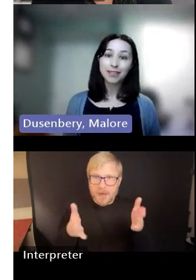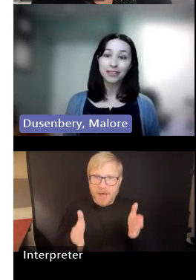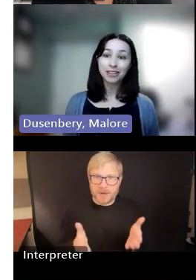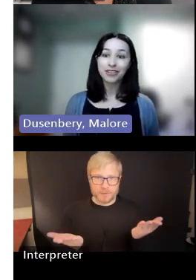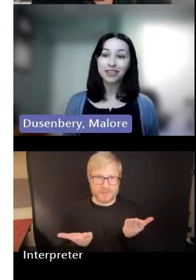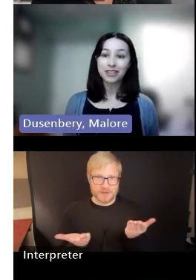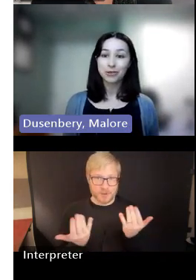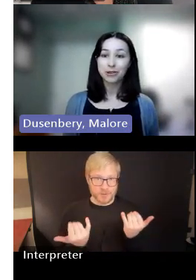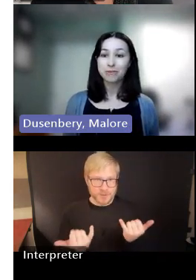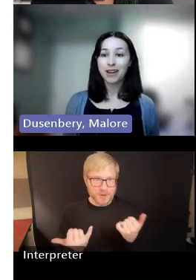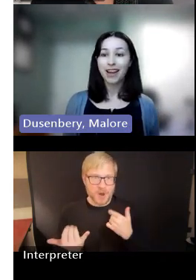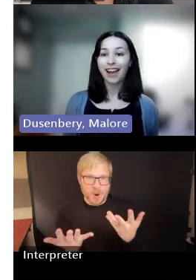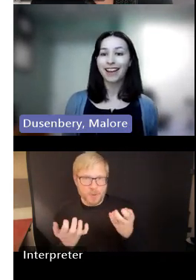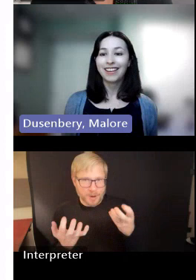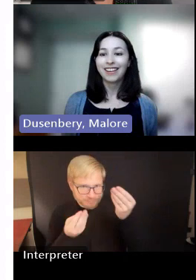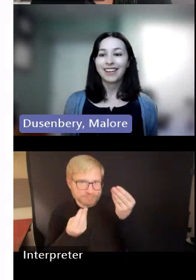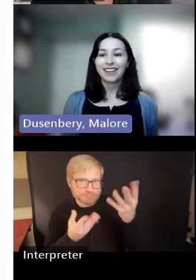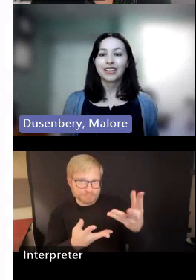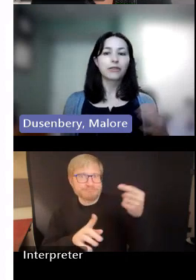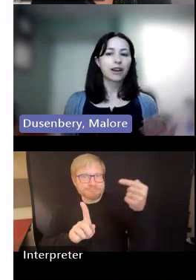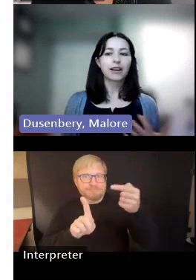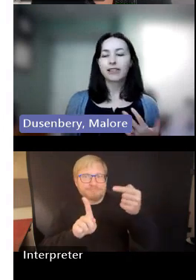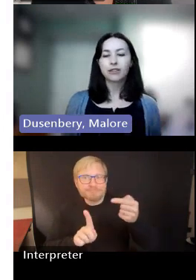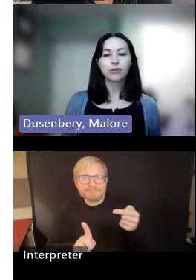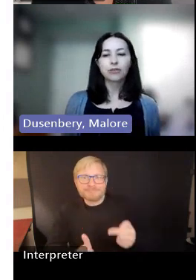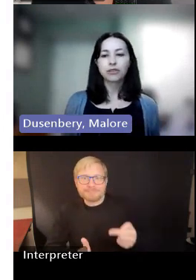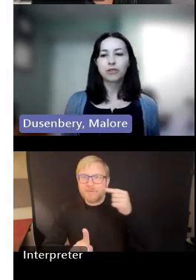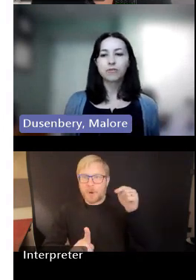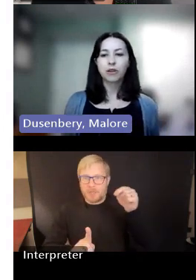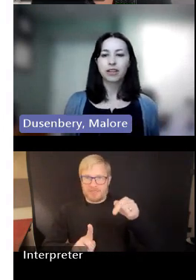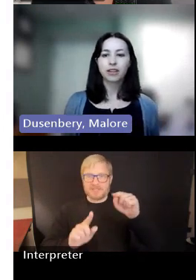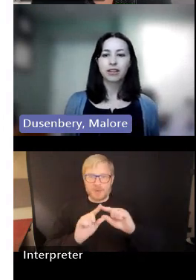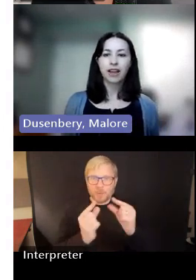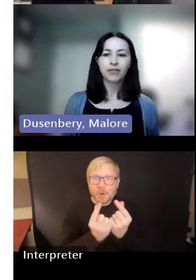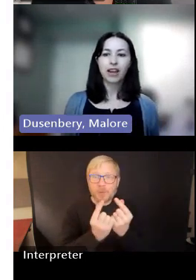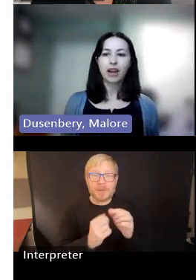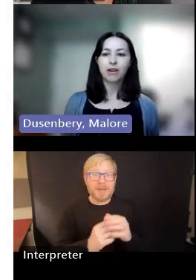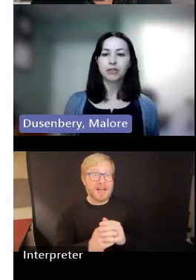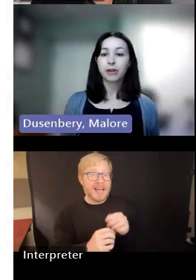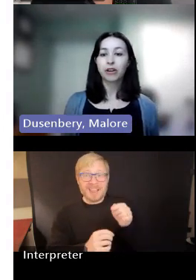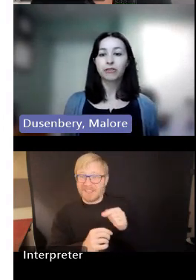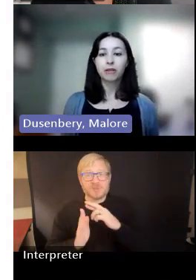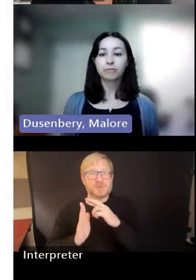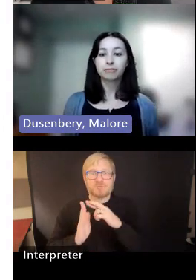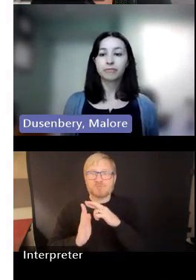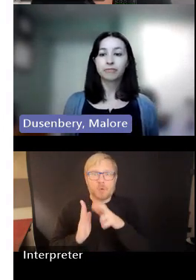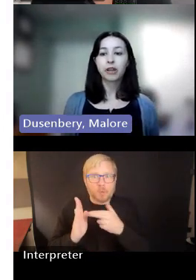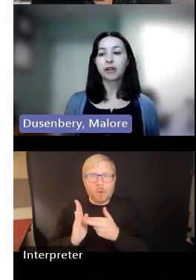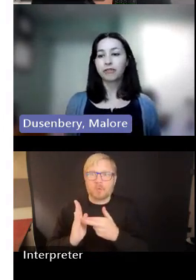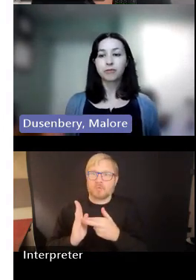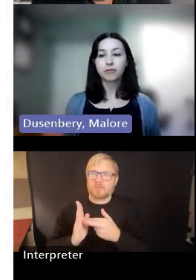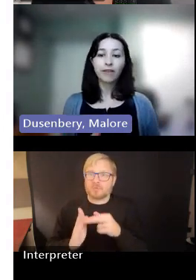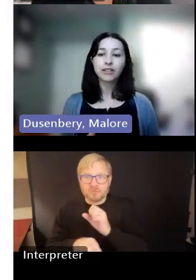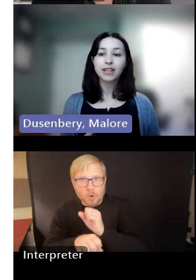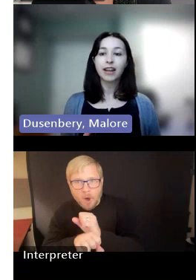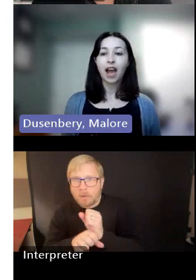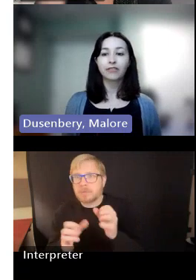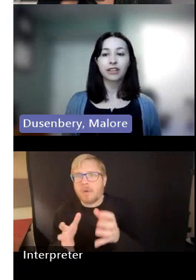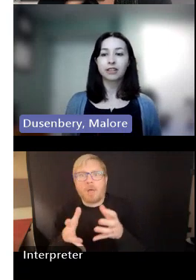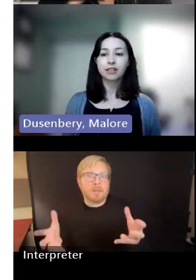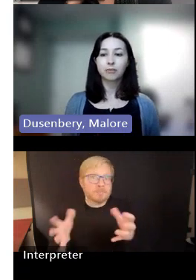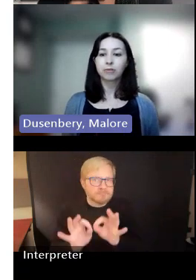identified specifically for this group. Again, these roles are so important, given how often we heard from survivors